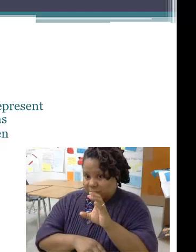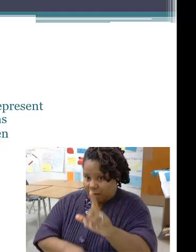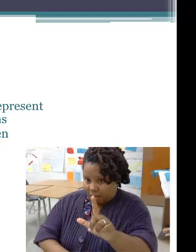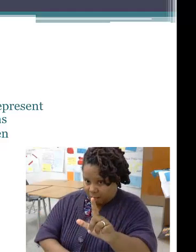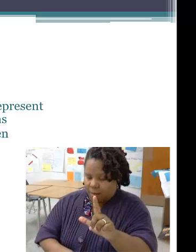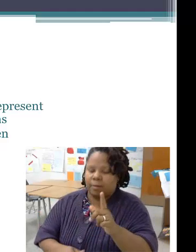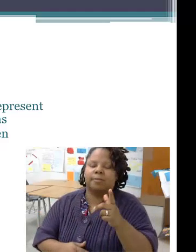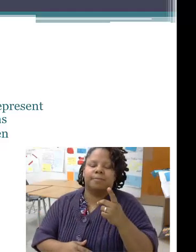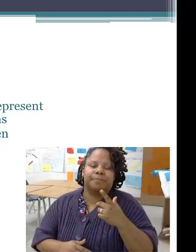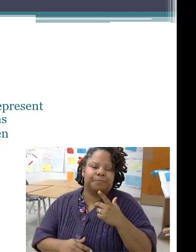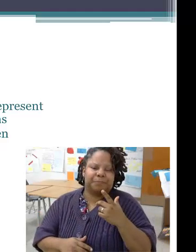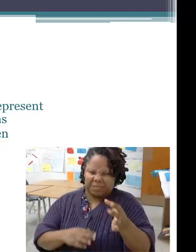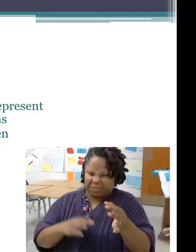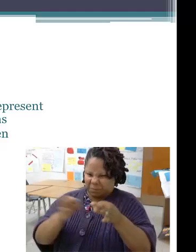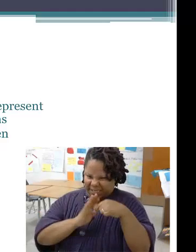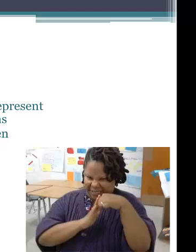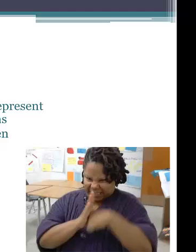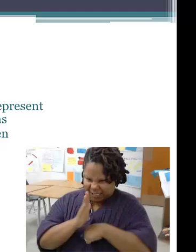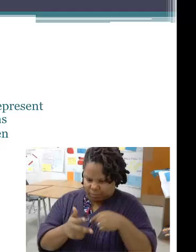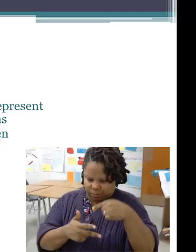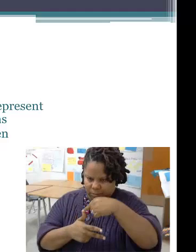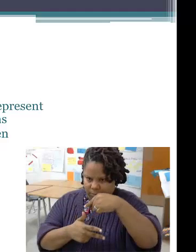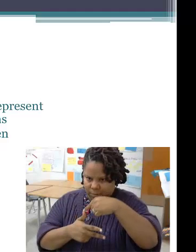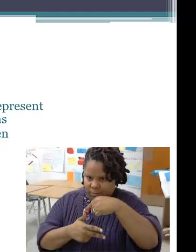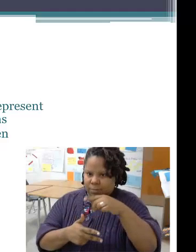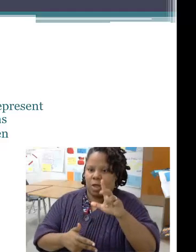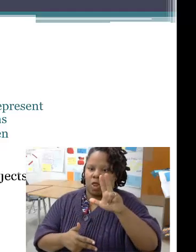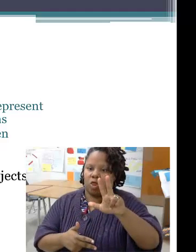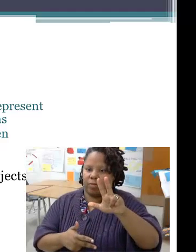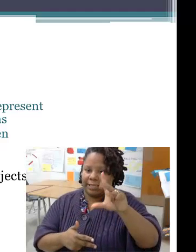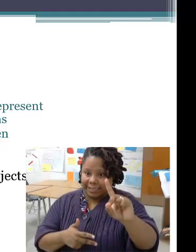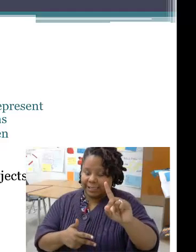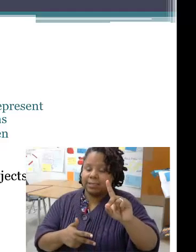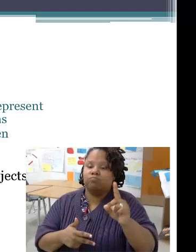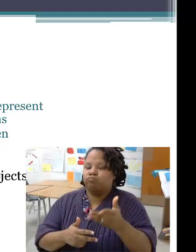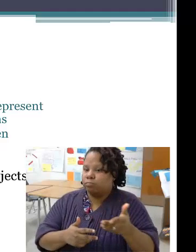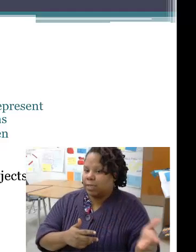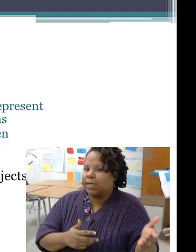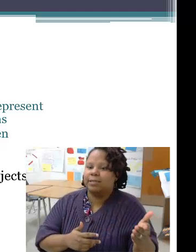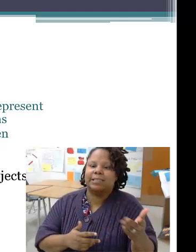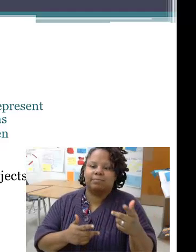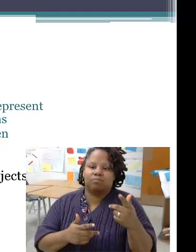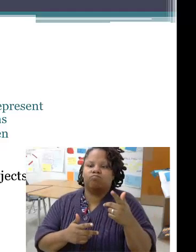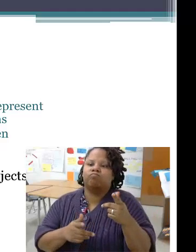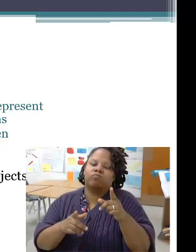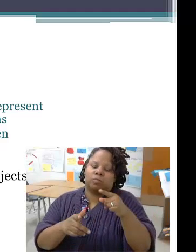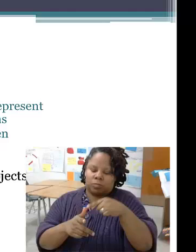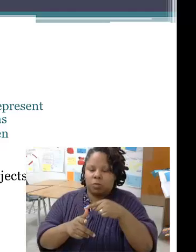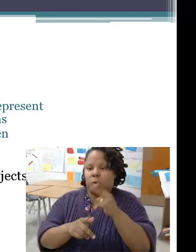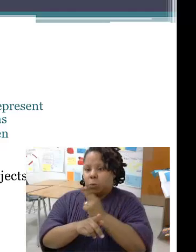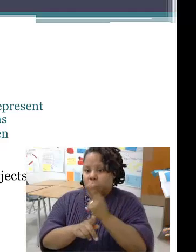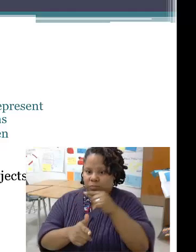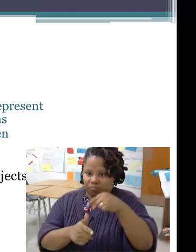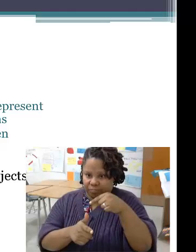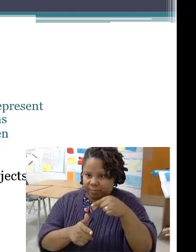classifier DCL. We're going to take this a little bit further and focus on three-dimensional objects as well as using descriptive classifiers,